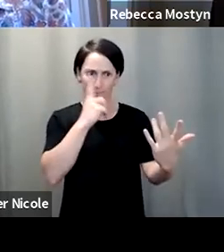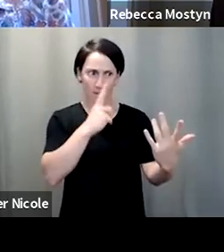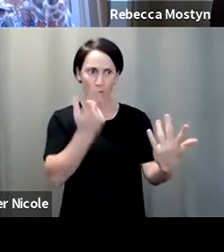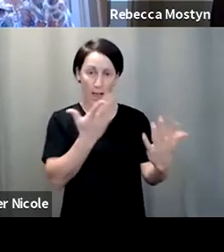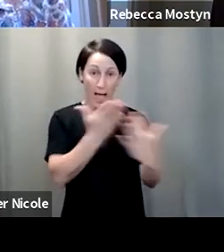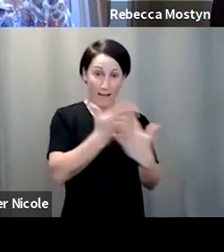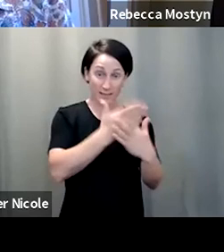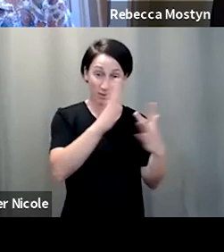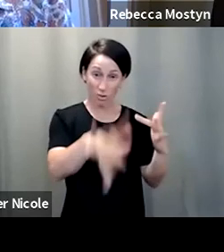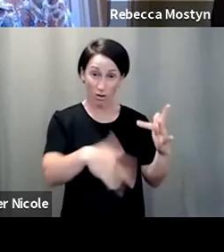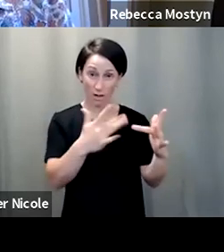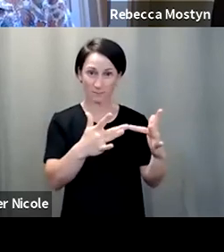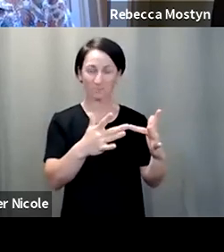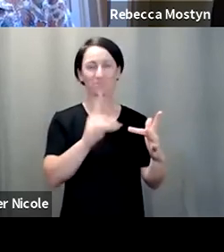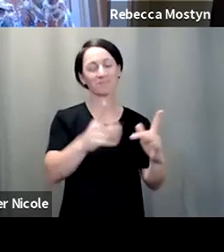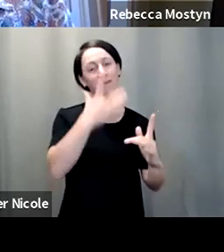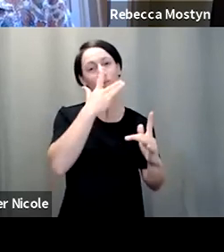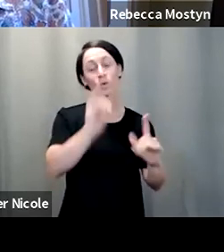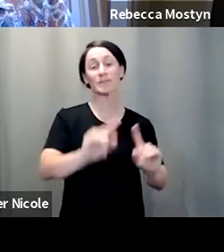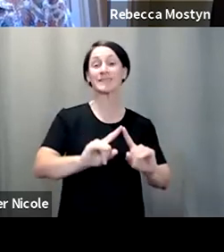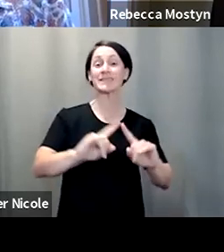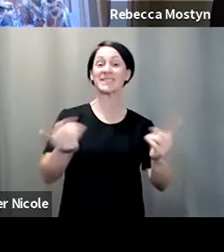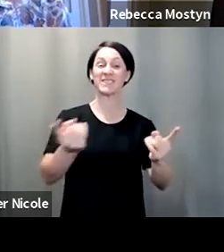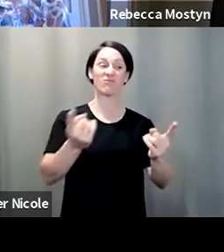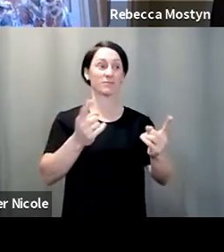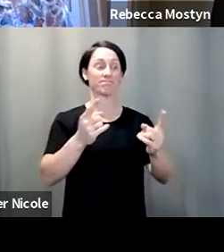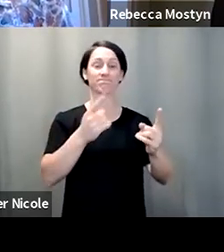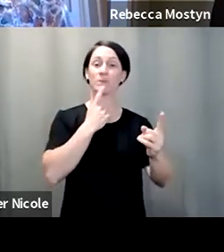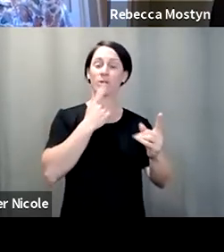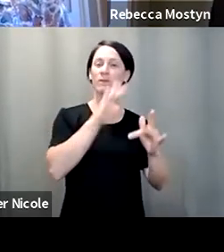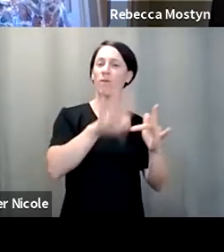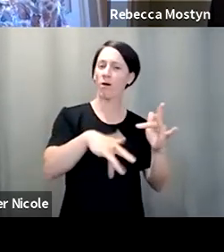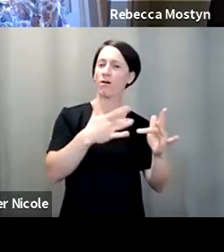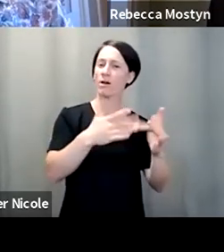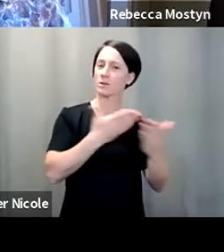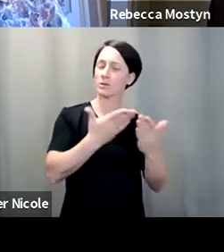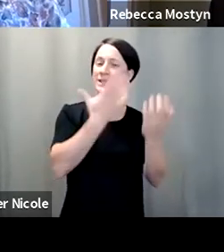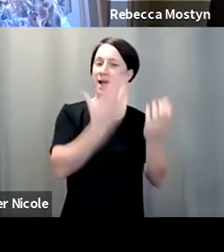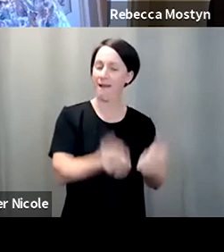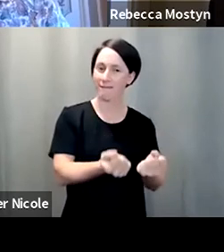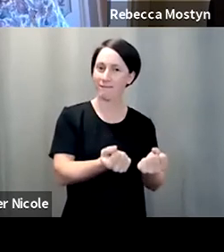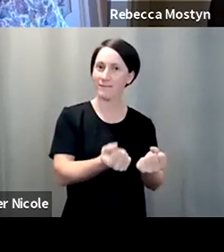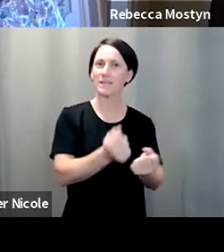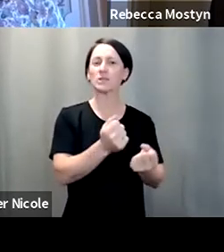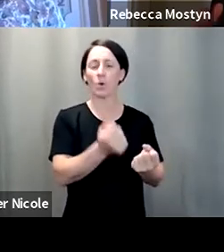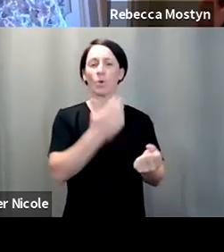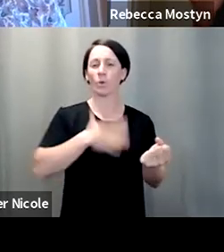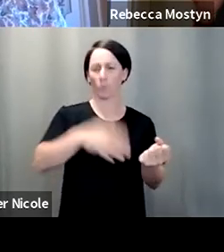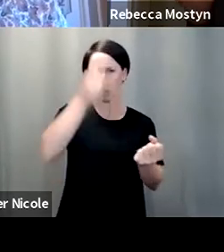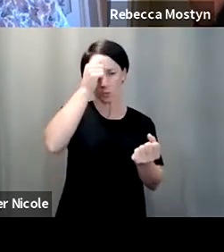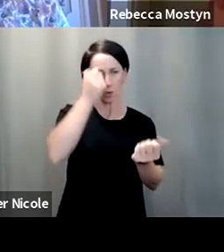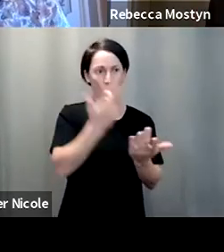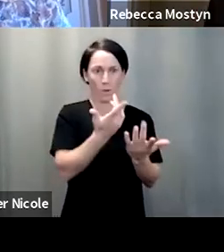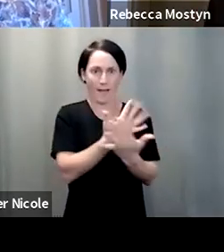all the platforms use slightly different methods. And we're doing a bit of an update around uses of blockchain in the creative industries, which